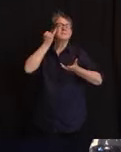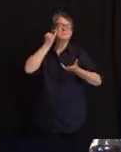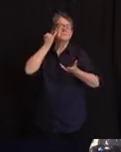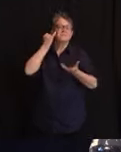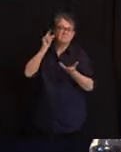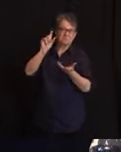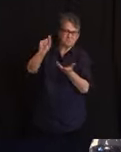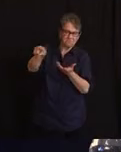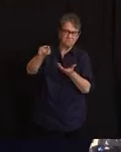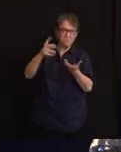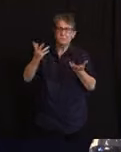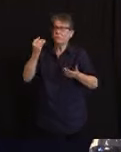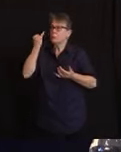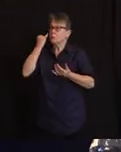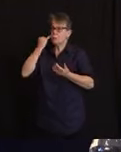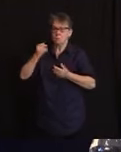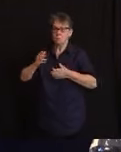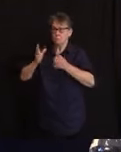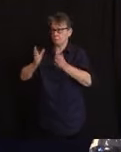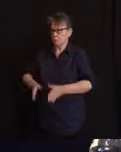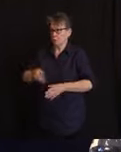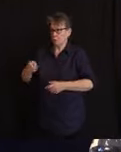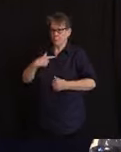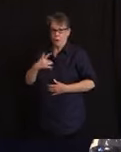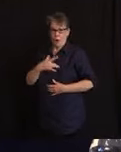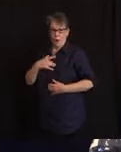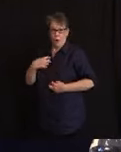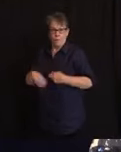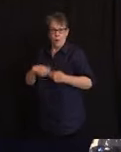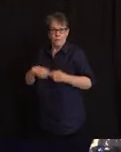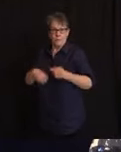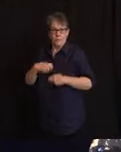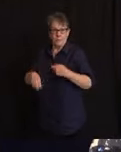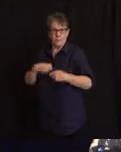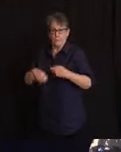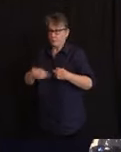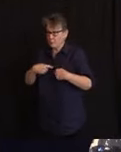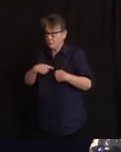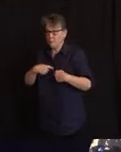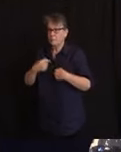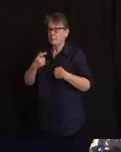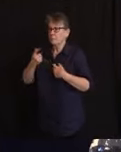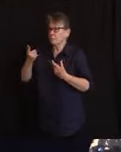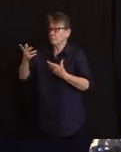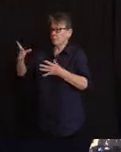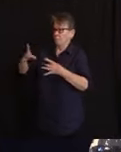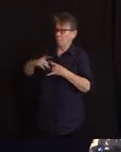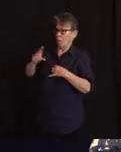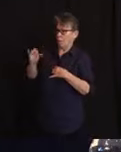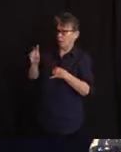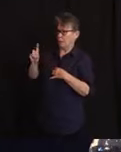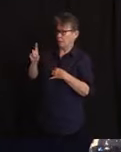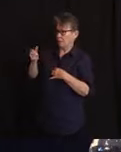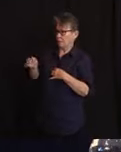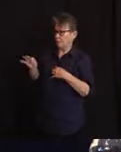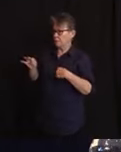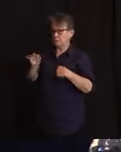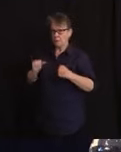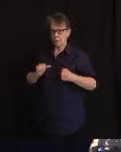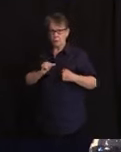that you're going to be excluded because of it. We all have some underlying conditions, especially as you get